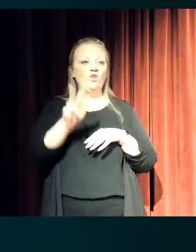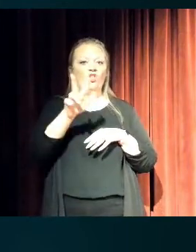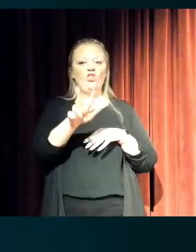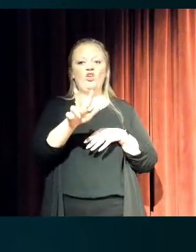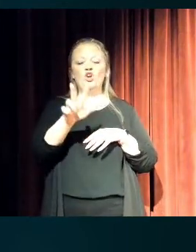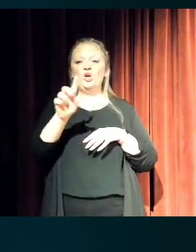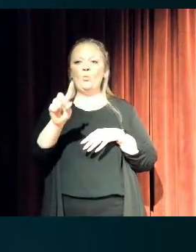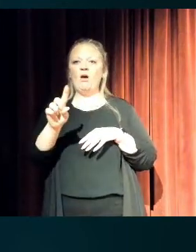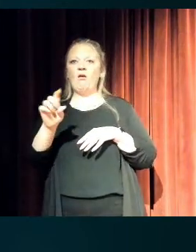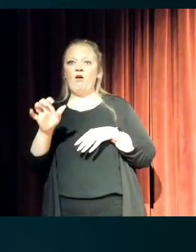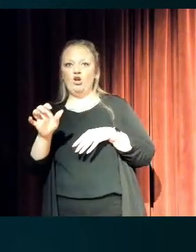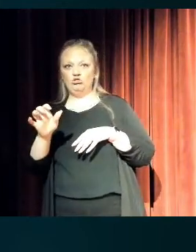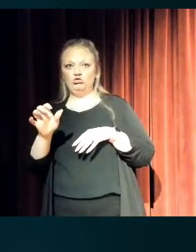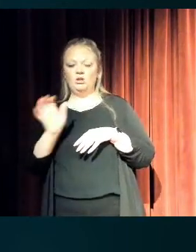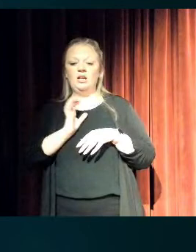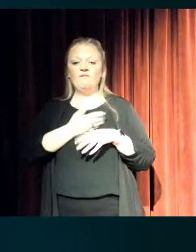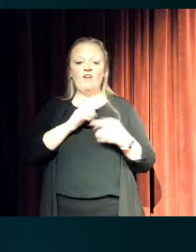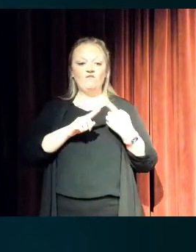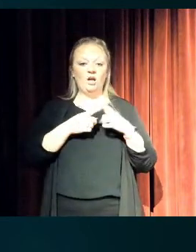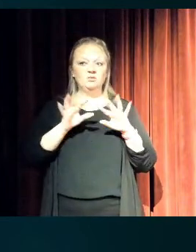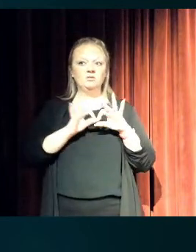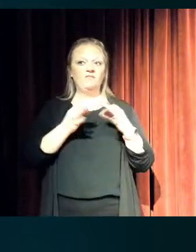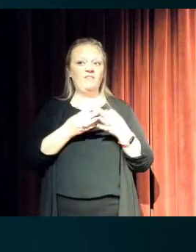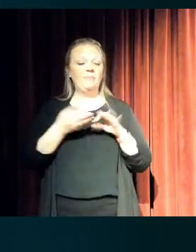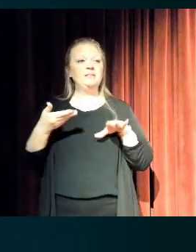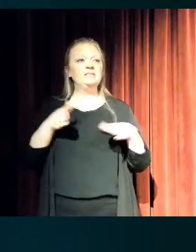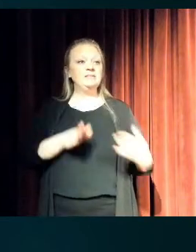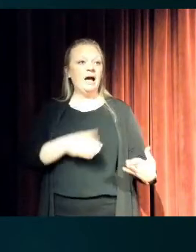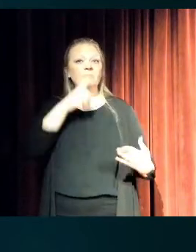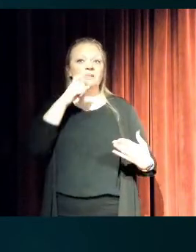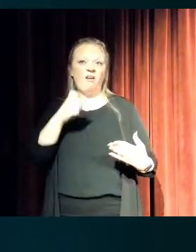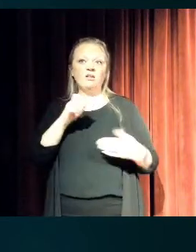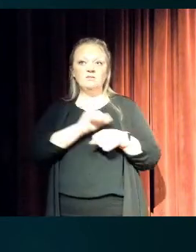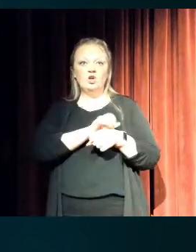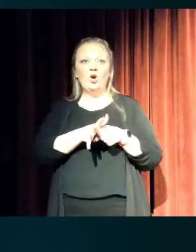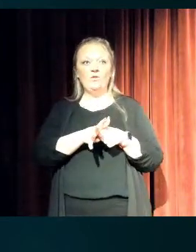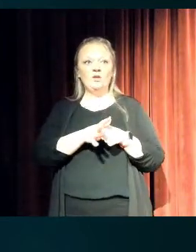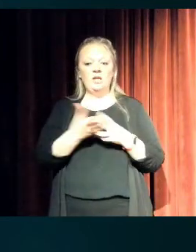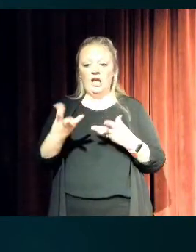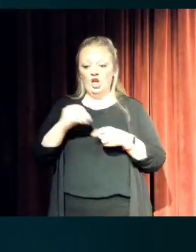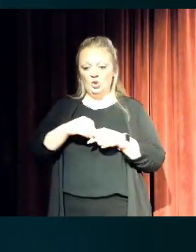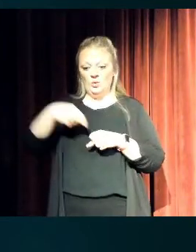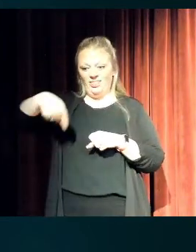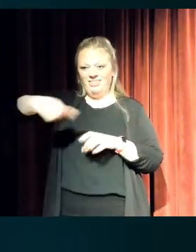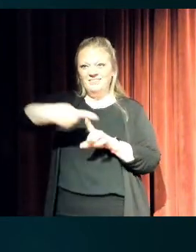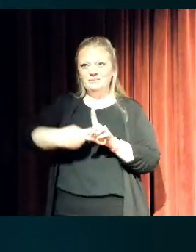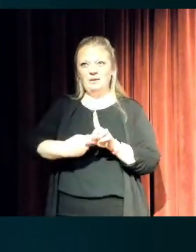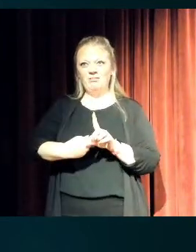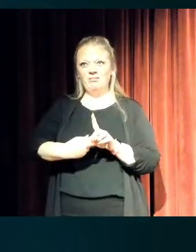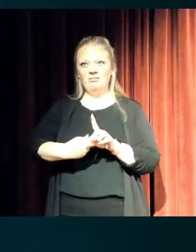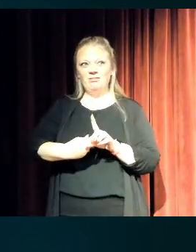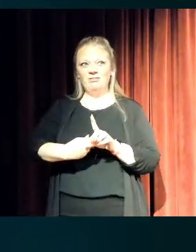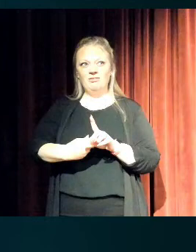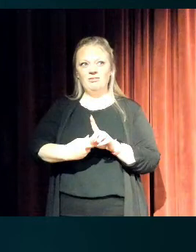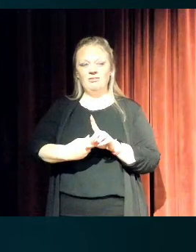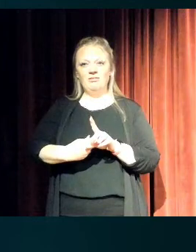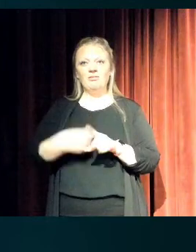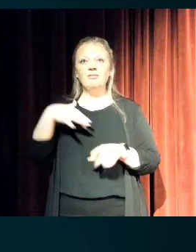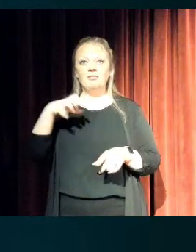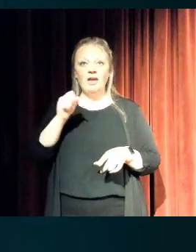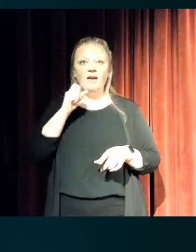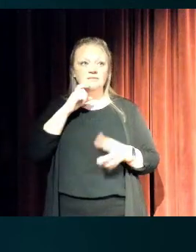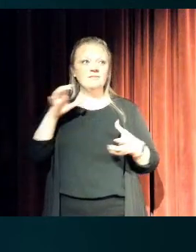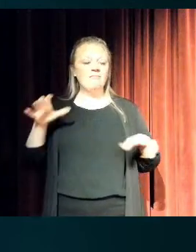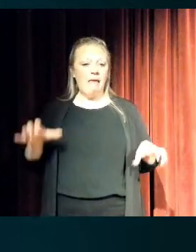friends, family, and neighbors have died from COVID-19, including some this month alone. Yes, the